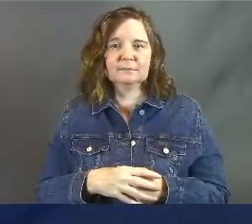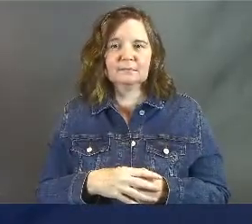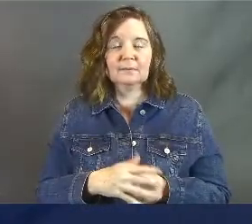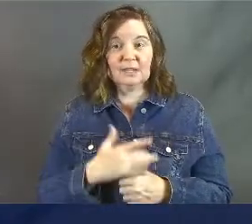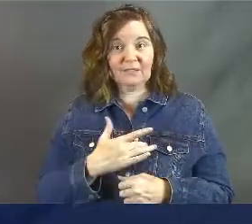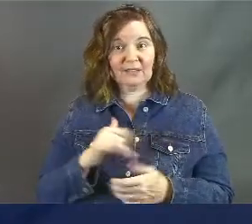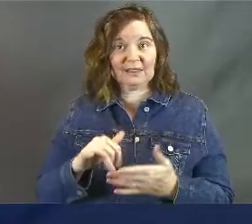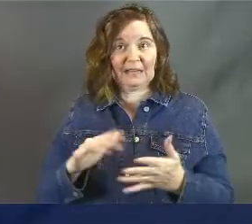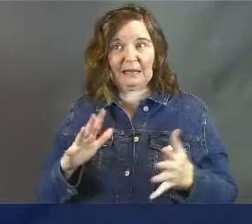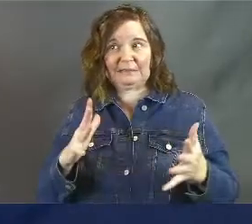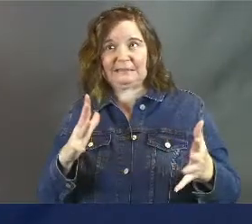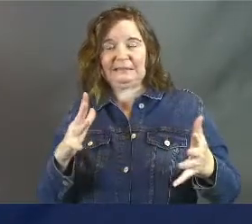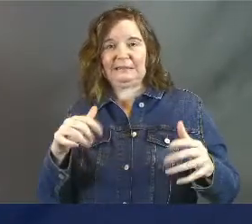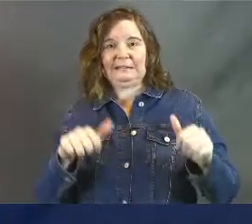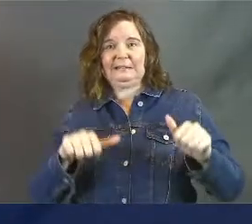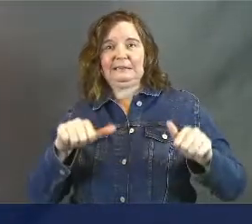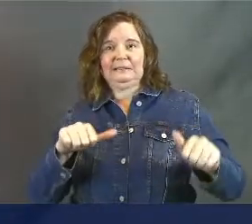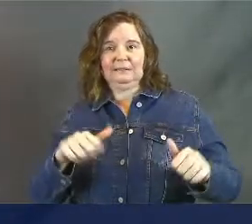You ever feel that?